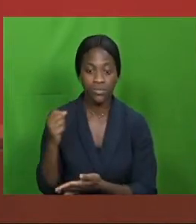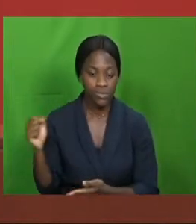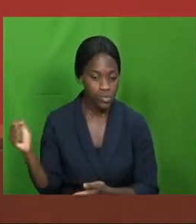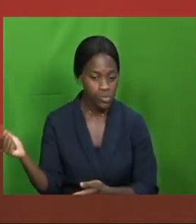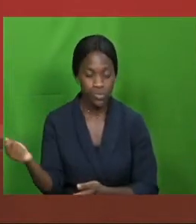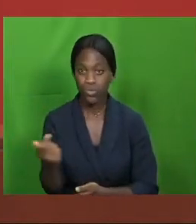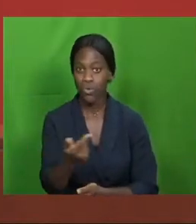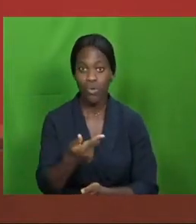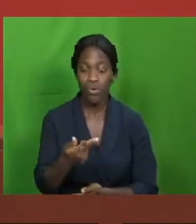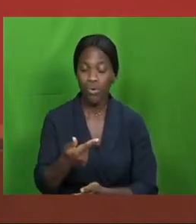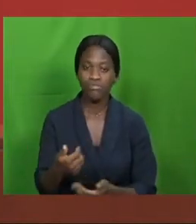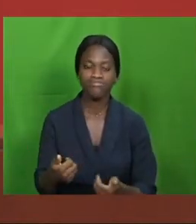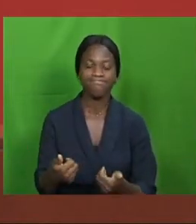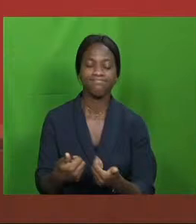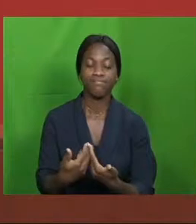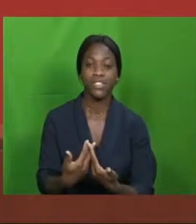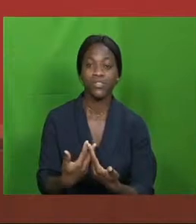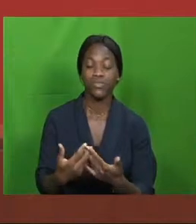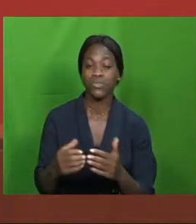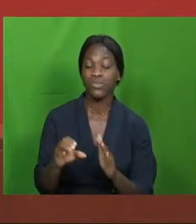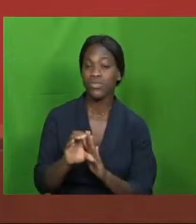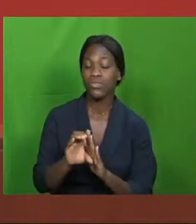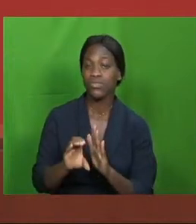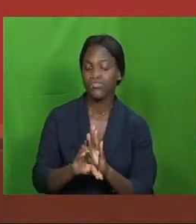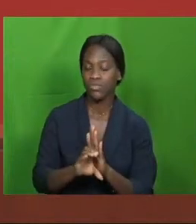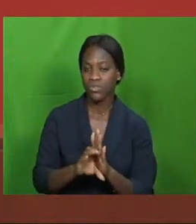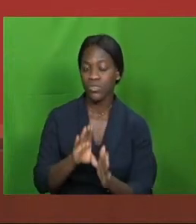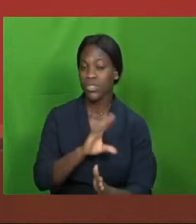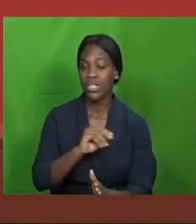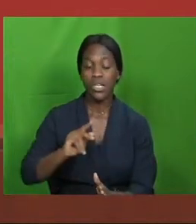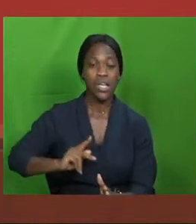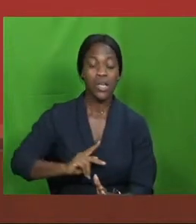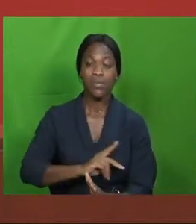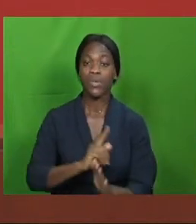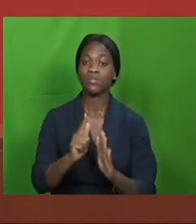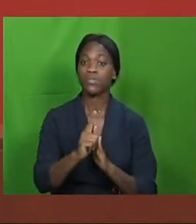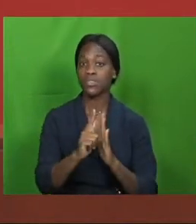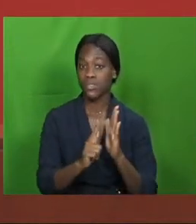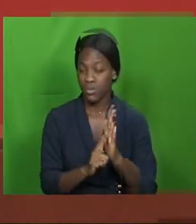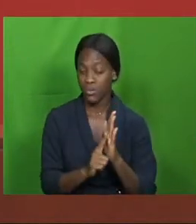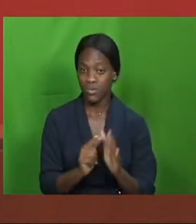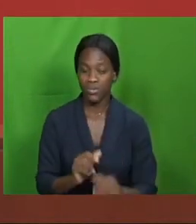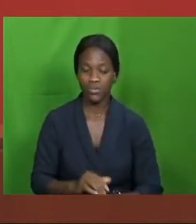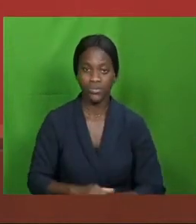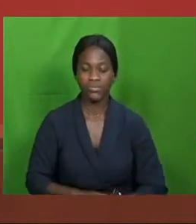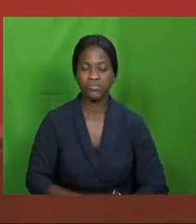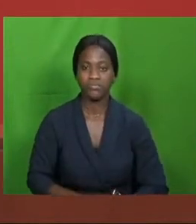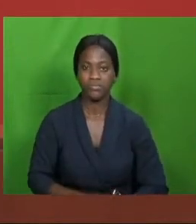in accordance with the Constitution and the standing orders of the House.